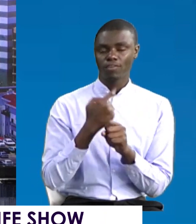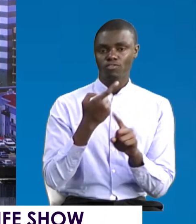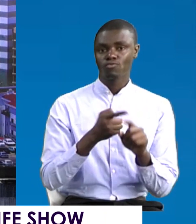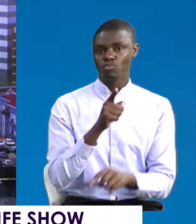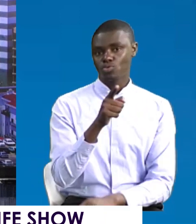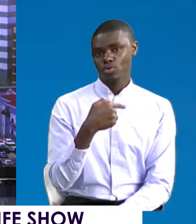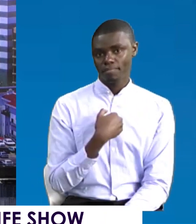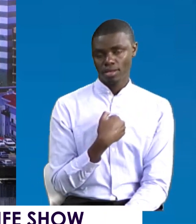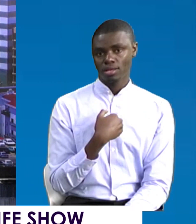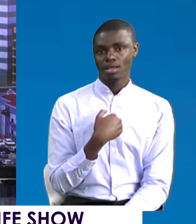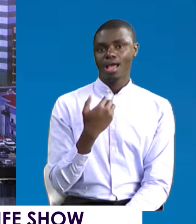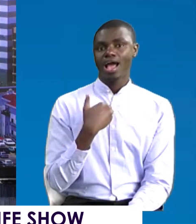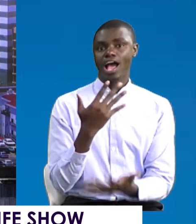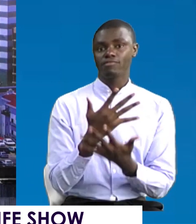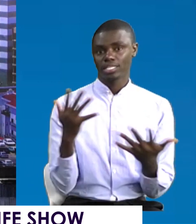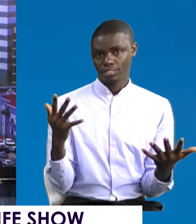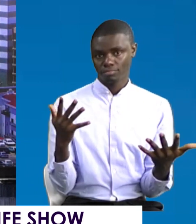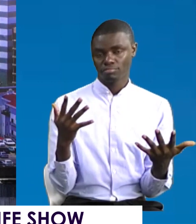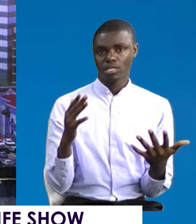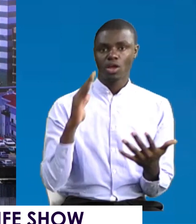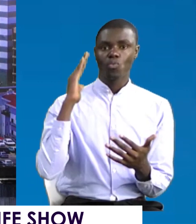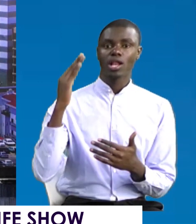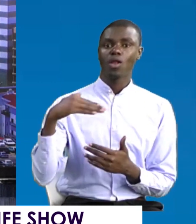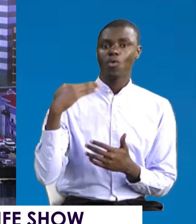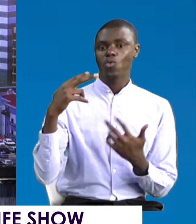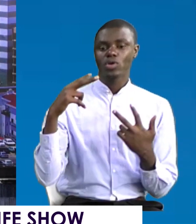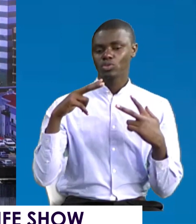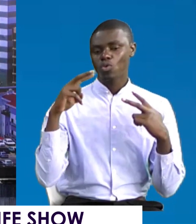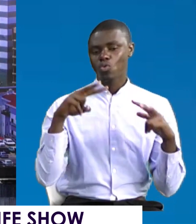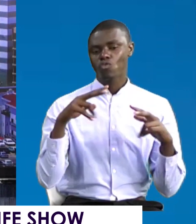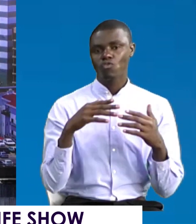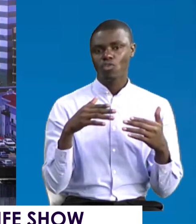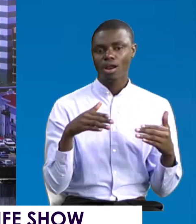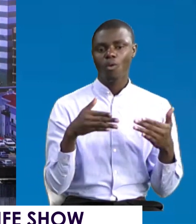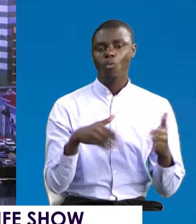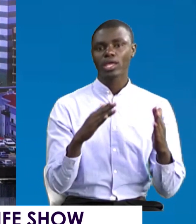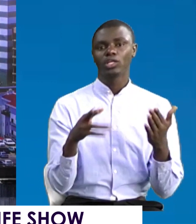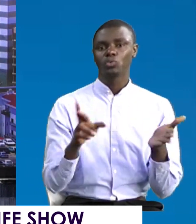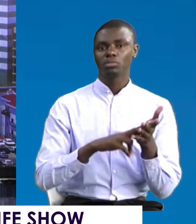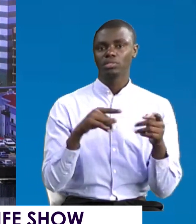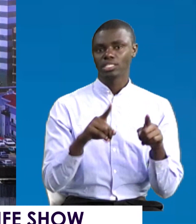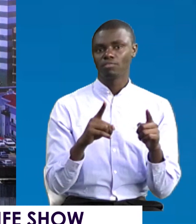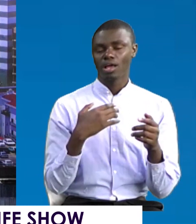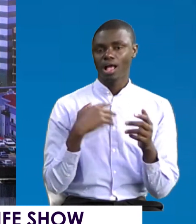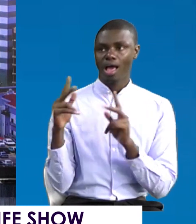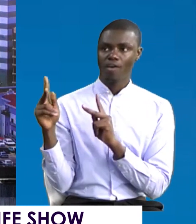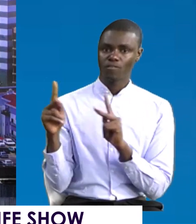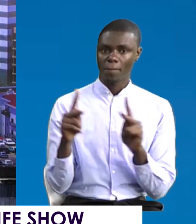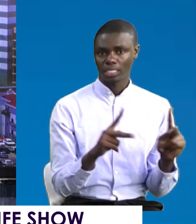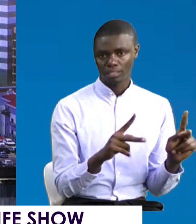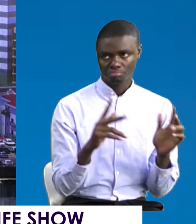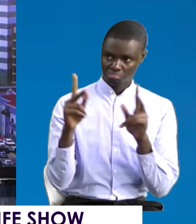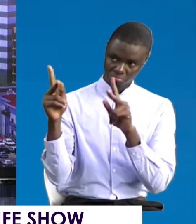me. There are things that will always look for a way of repeating itself. There is a pattern, a